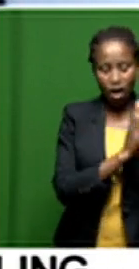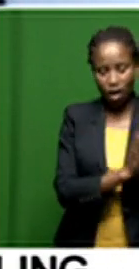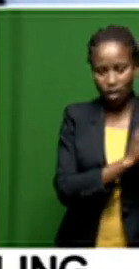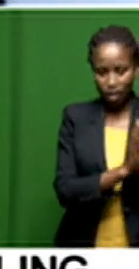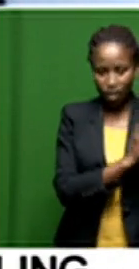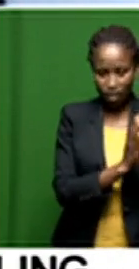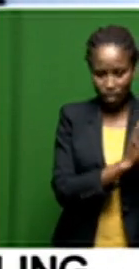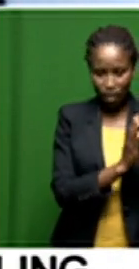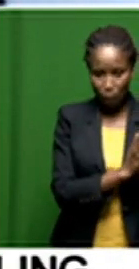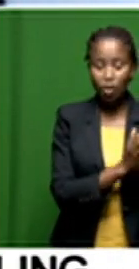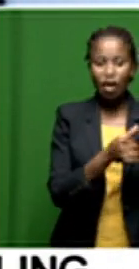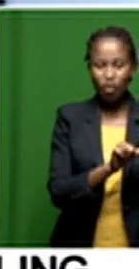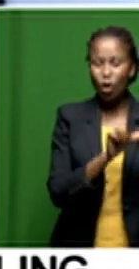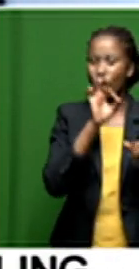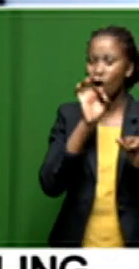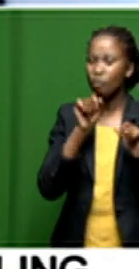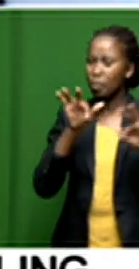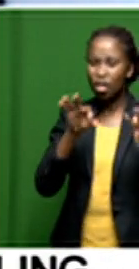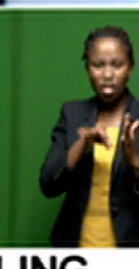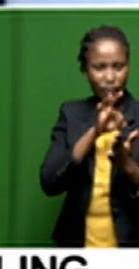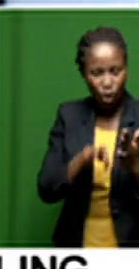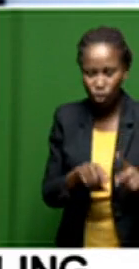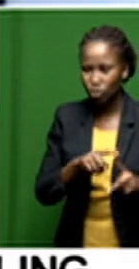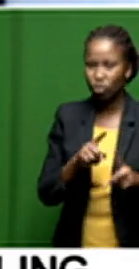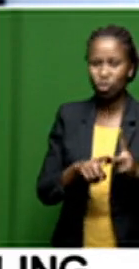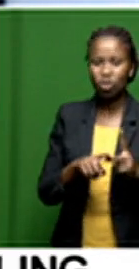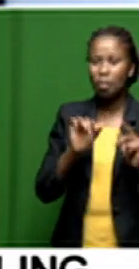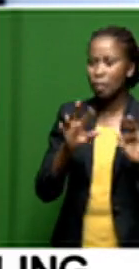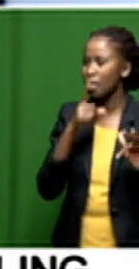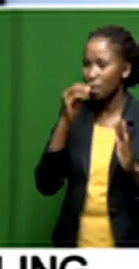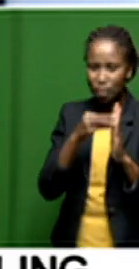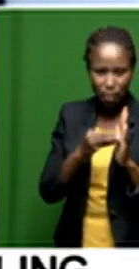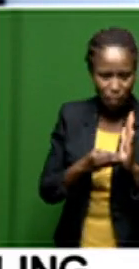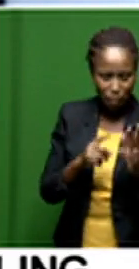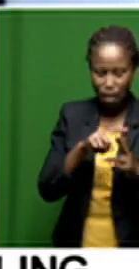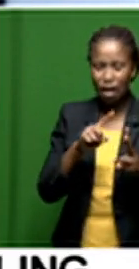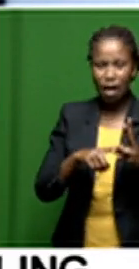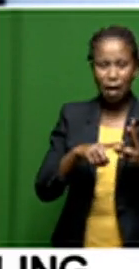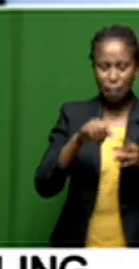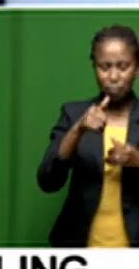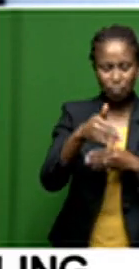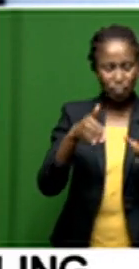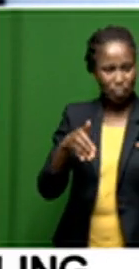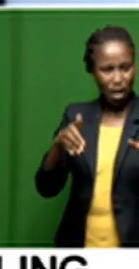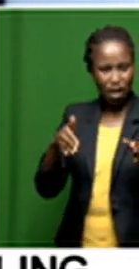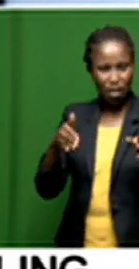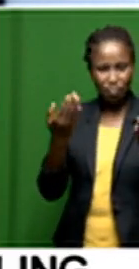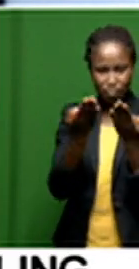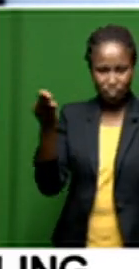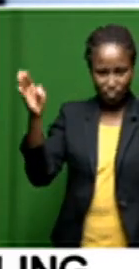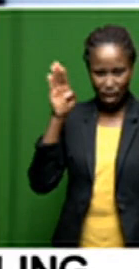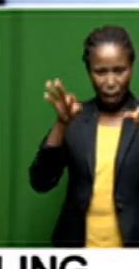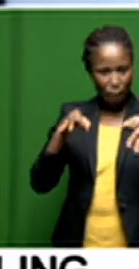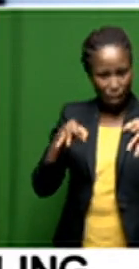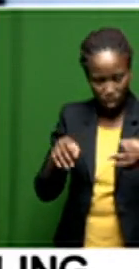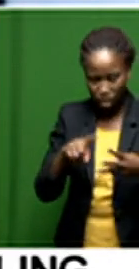of voters' roll, candidate lists, checking the voters' roll, printing the ballot papers, printing the relevant segments